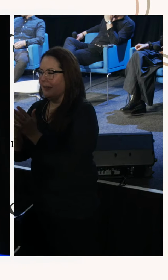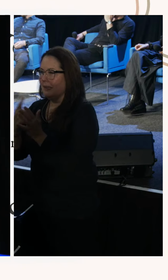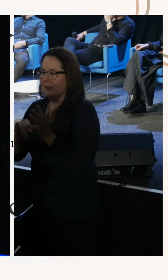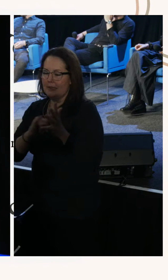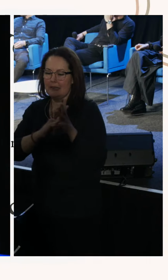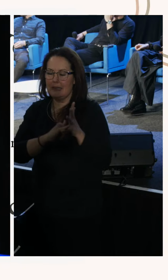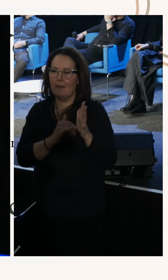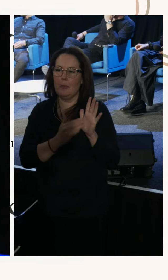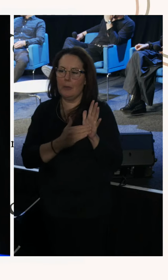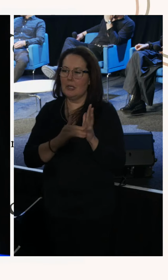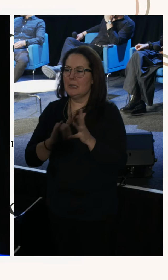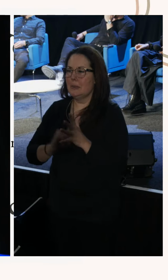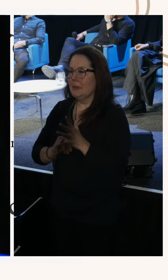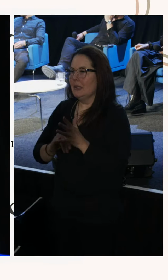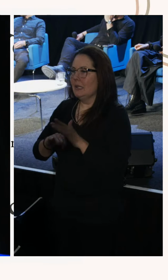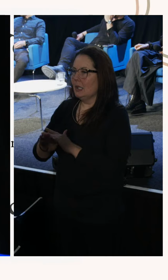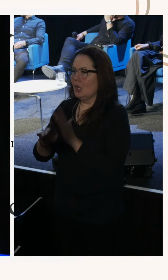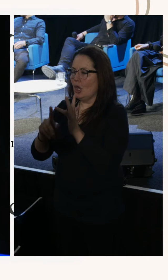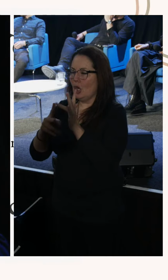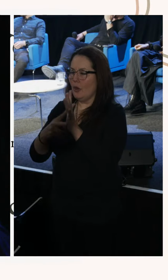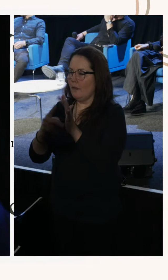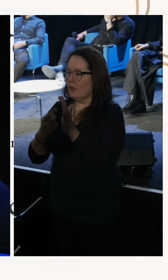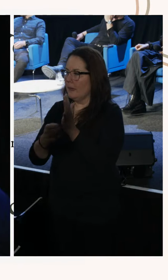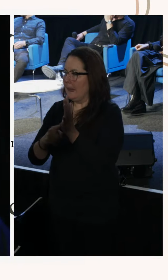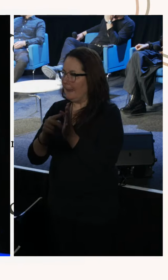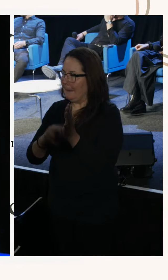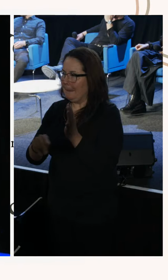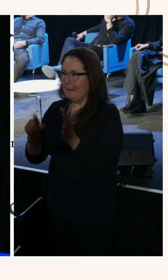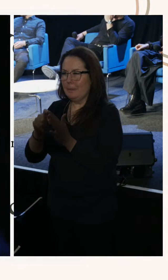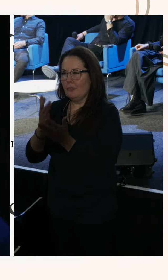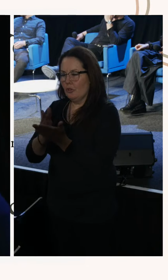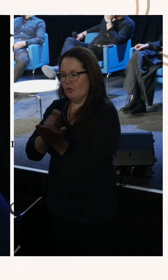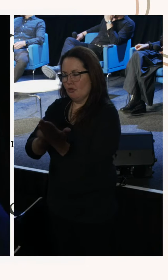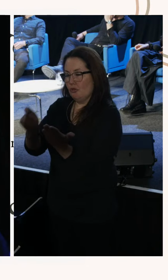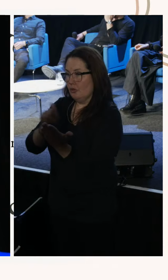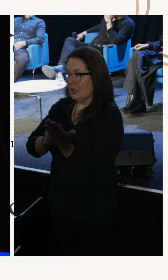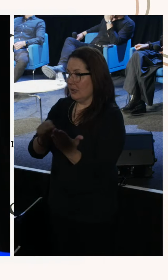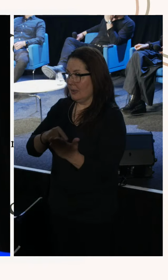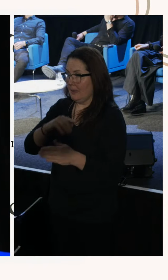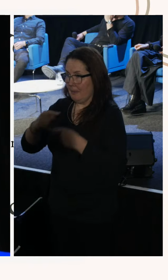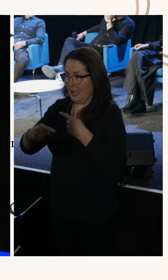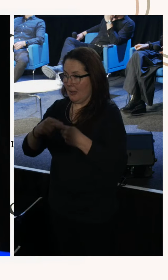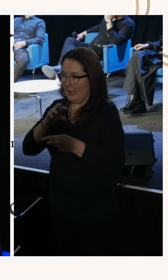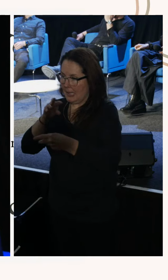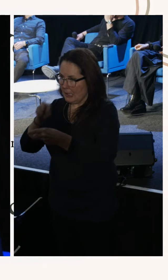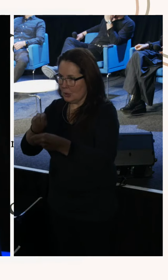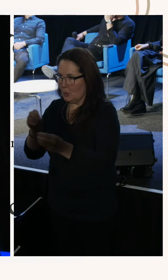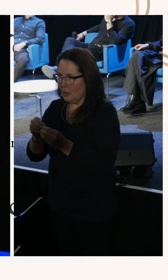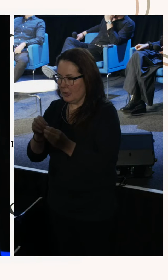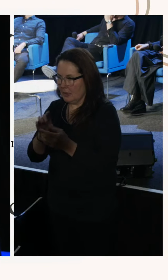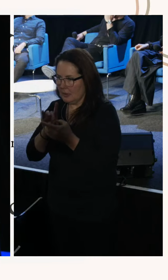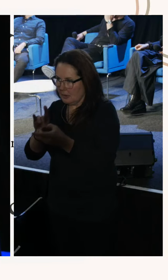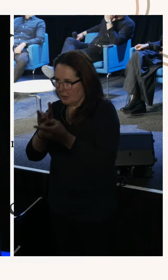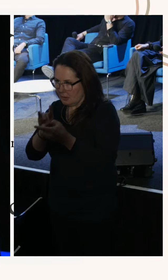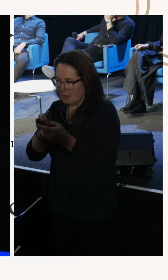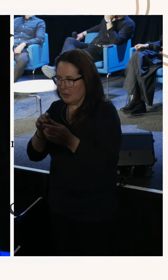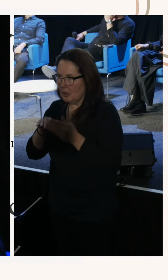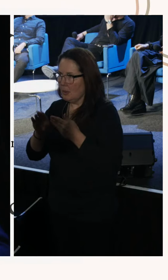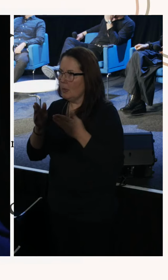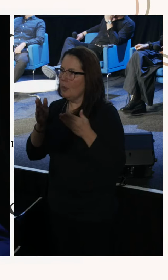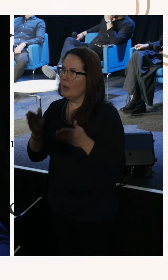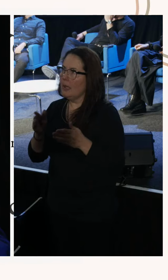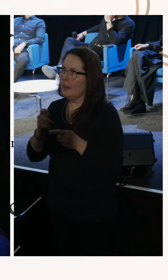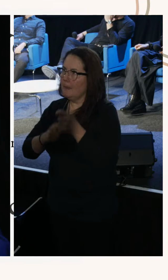in Overland are written about and engaged with in a way that I